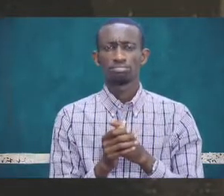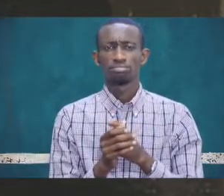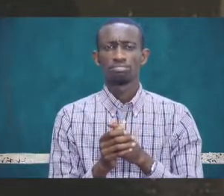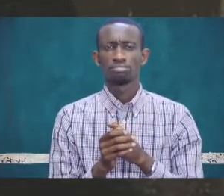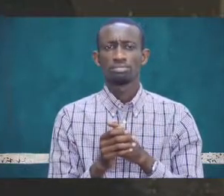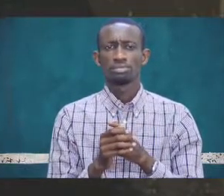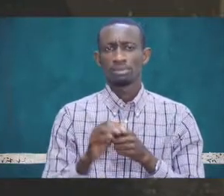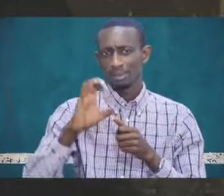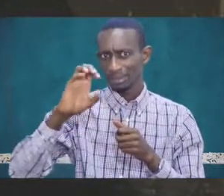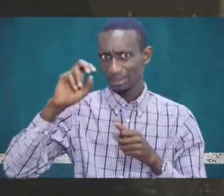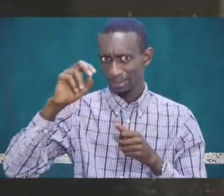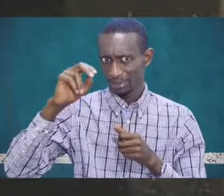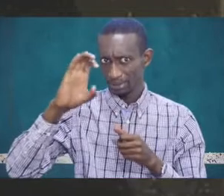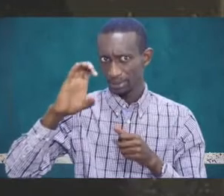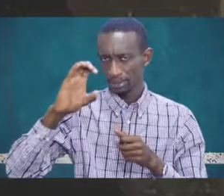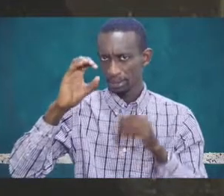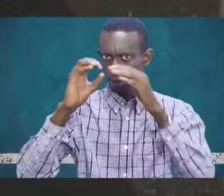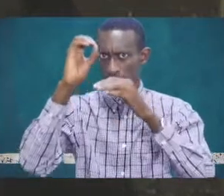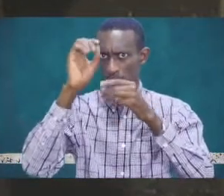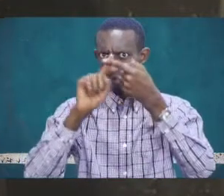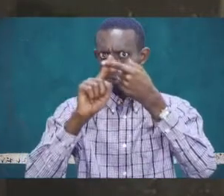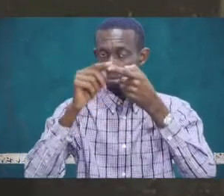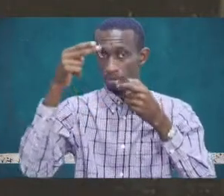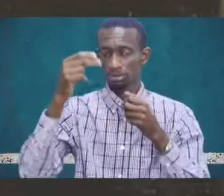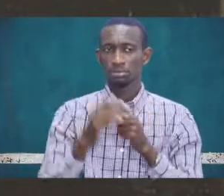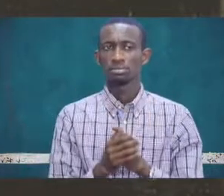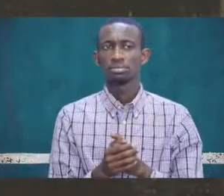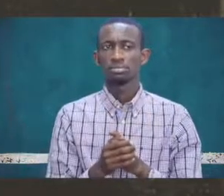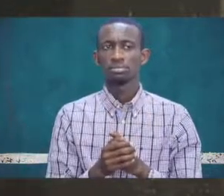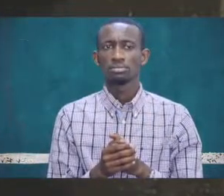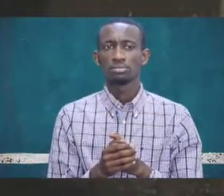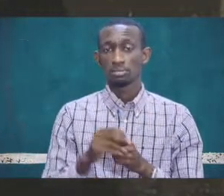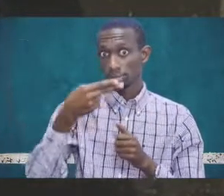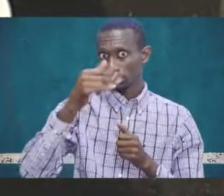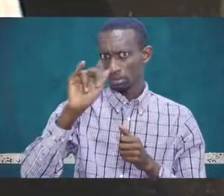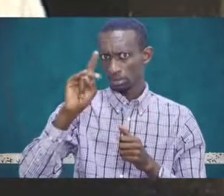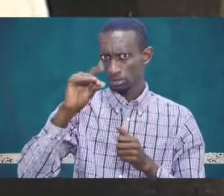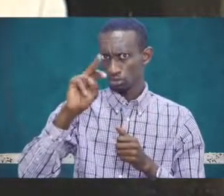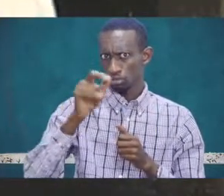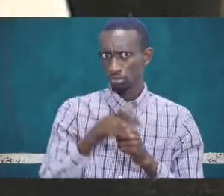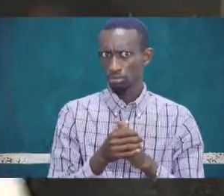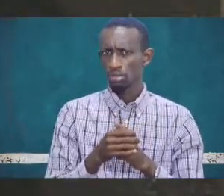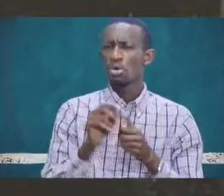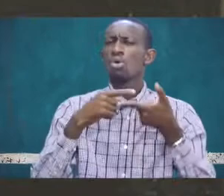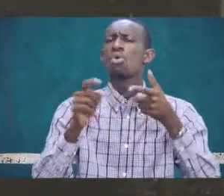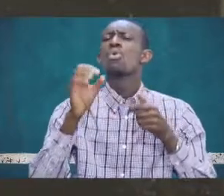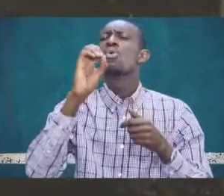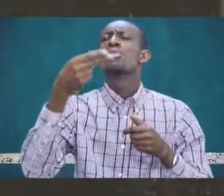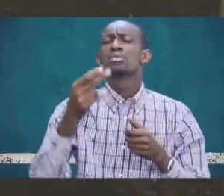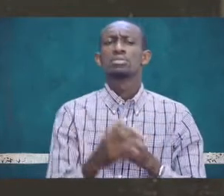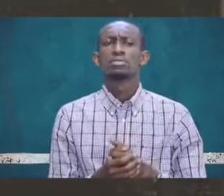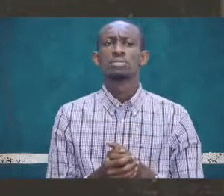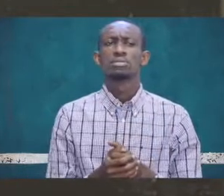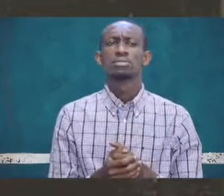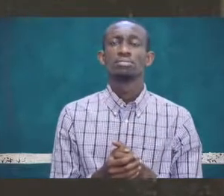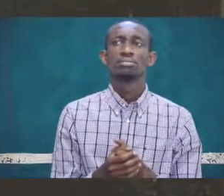CH3COH. This is the positive. The hydrogen that has come from the sulfuric acid and then forms OH. This